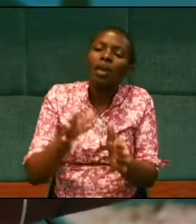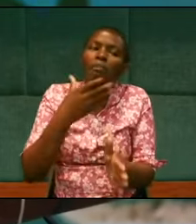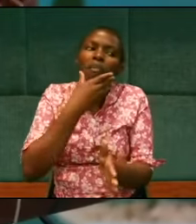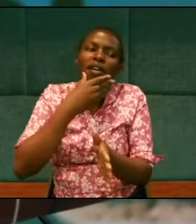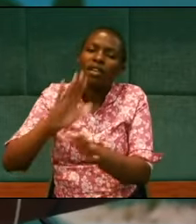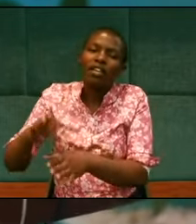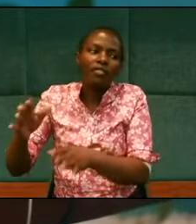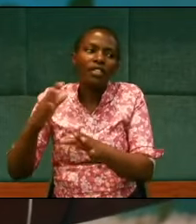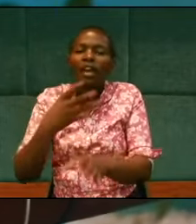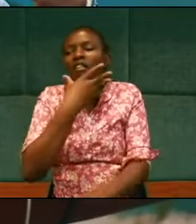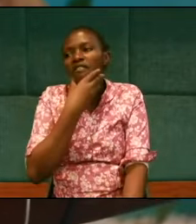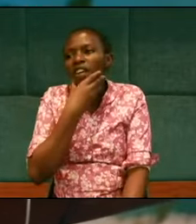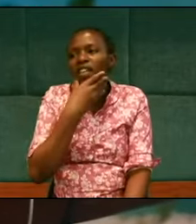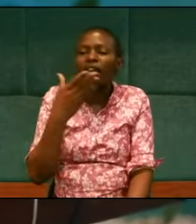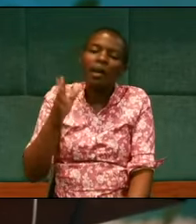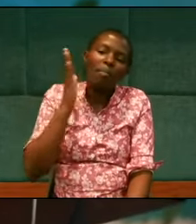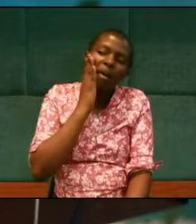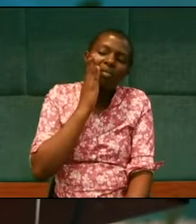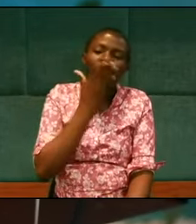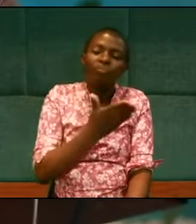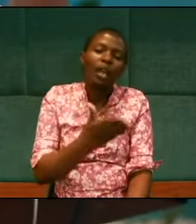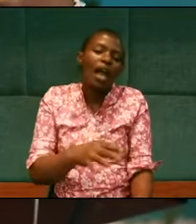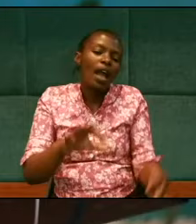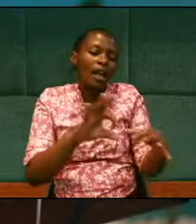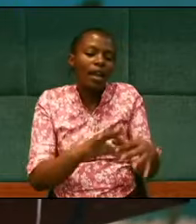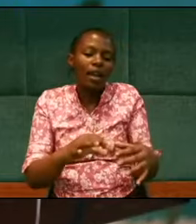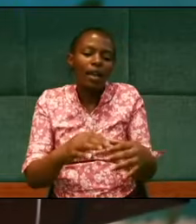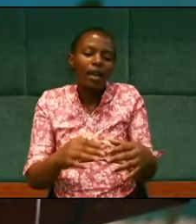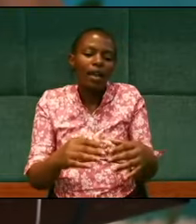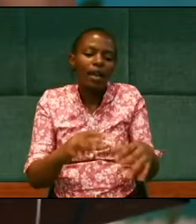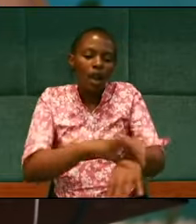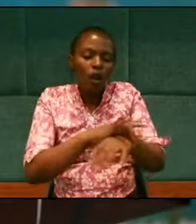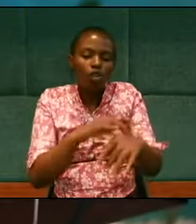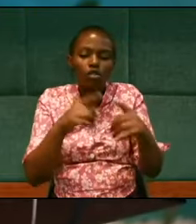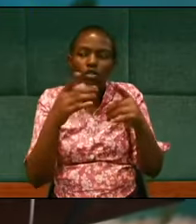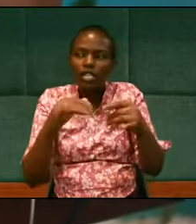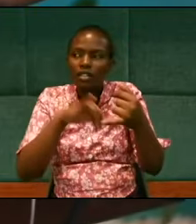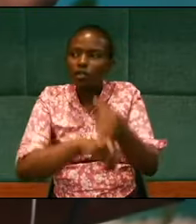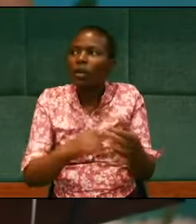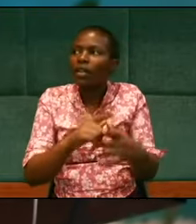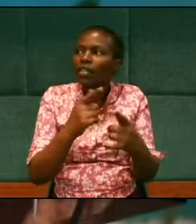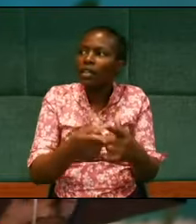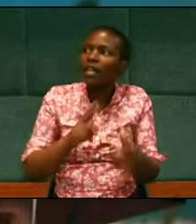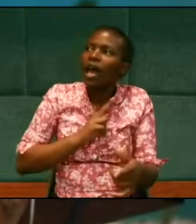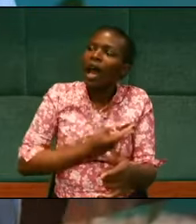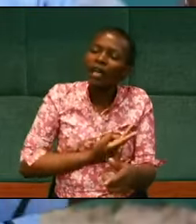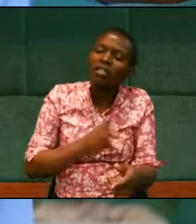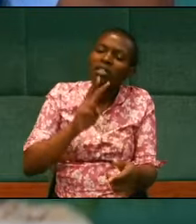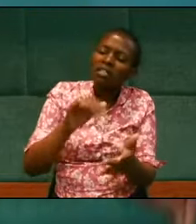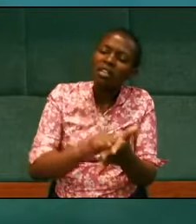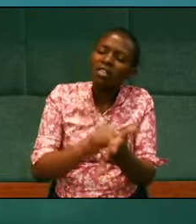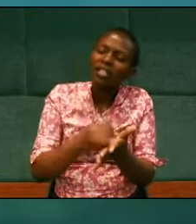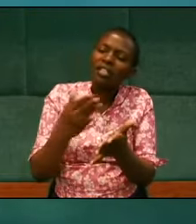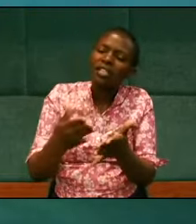father and his mother and shall cleave to his wife, and they shall be one. Ladies and gentlemen, marriage is heterosexual.